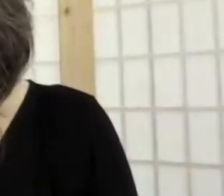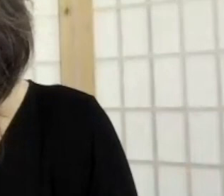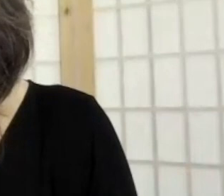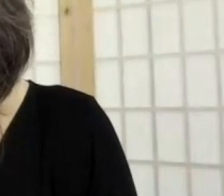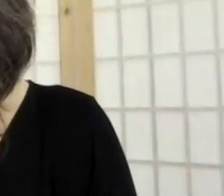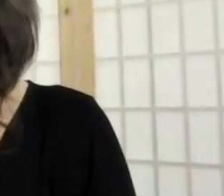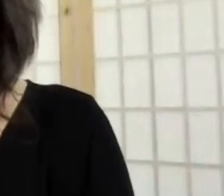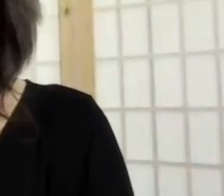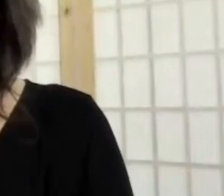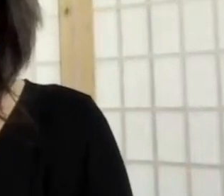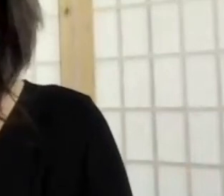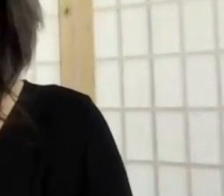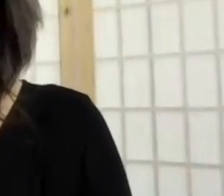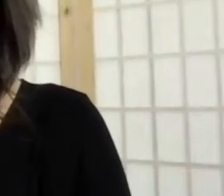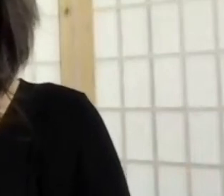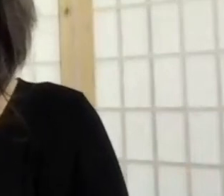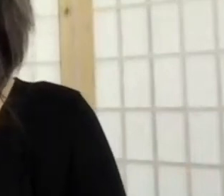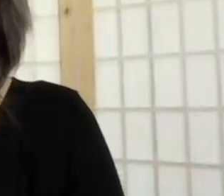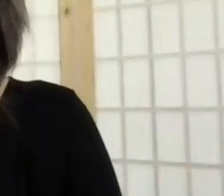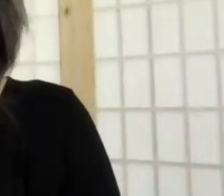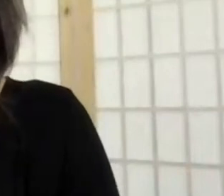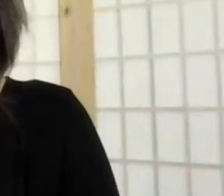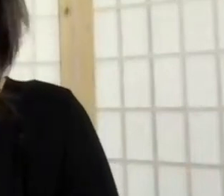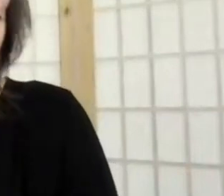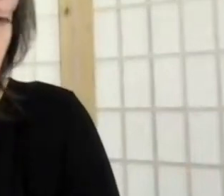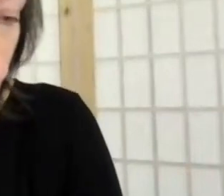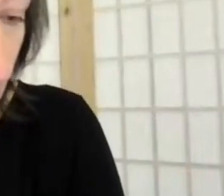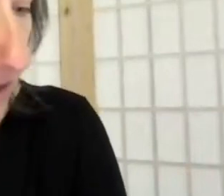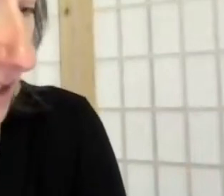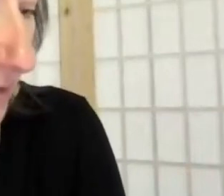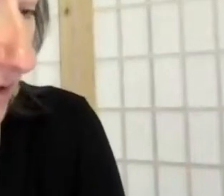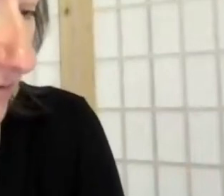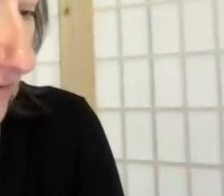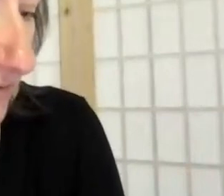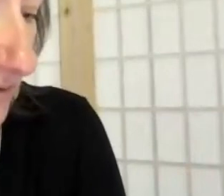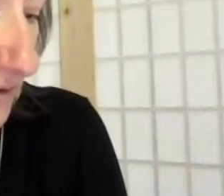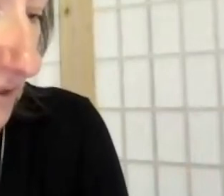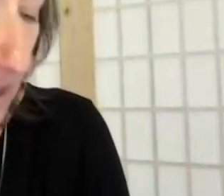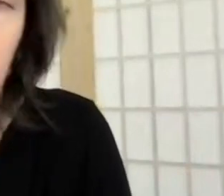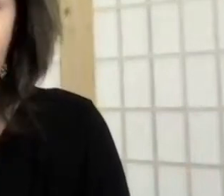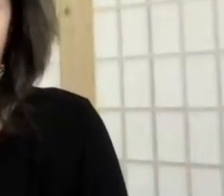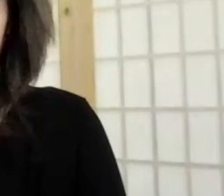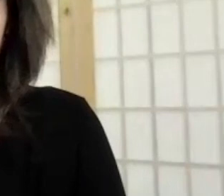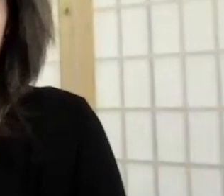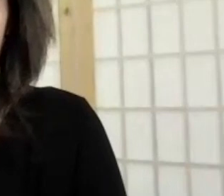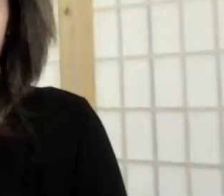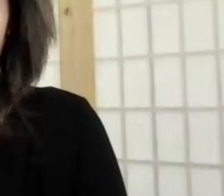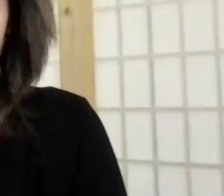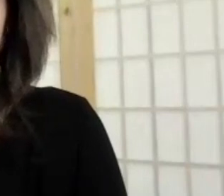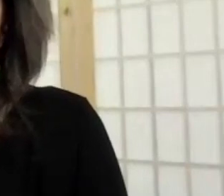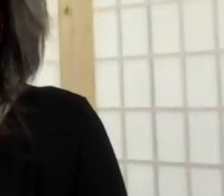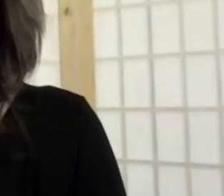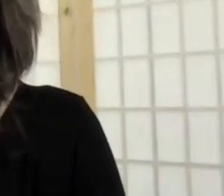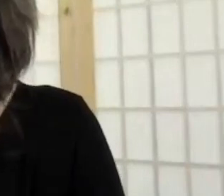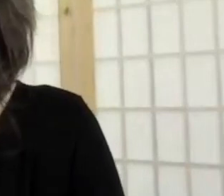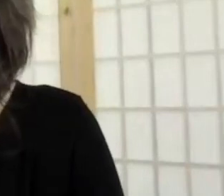I am making a transition now to Denise, and that's because I think there's a number of next steps to